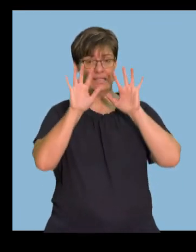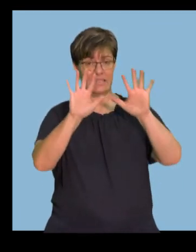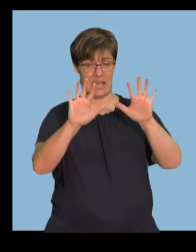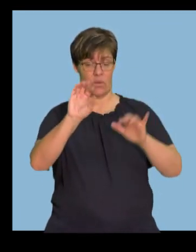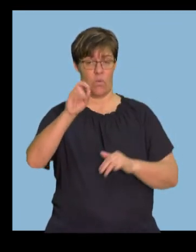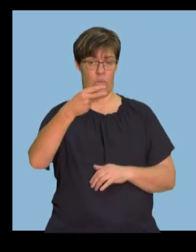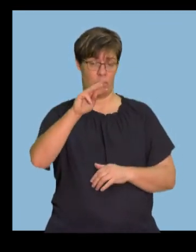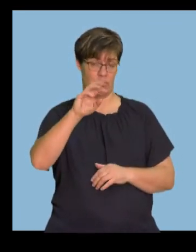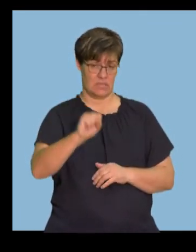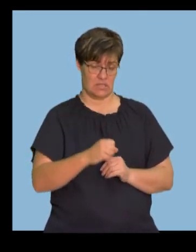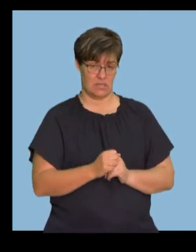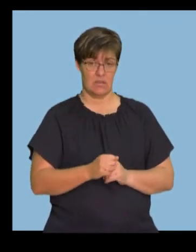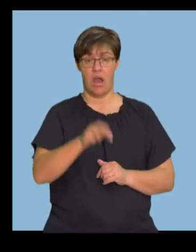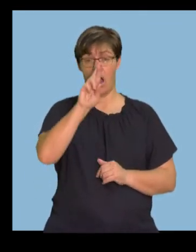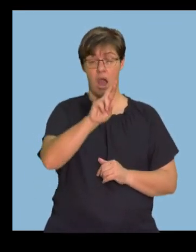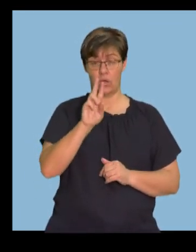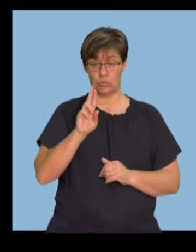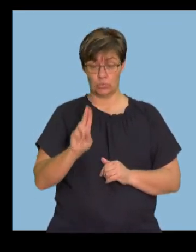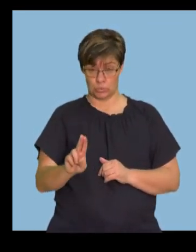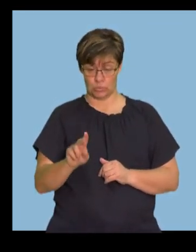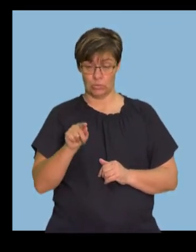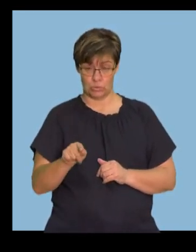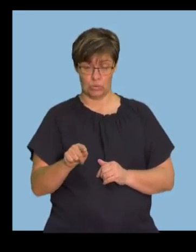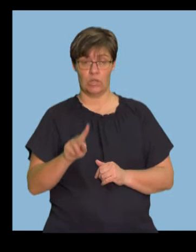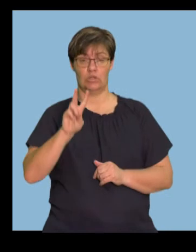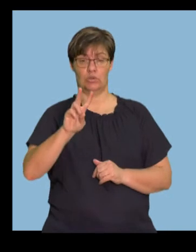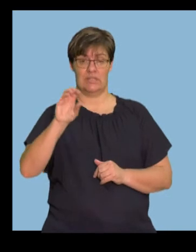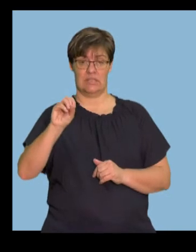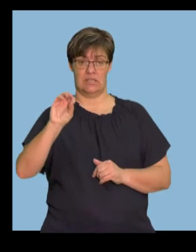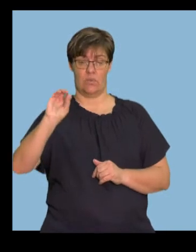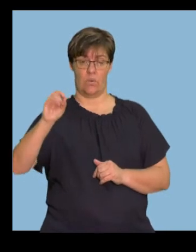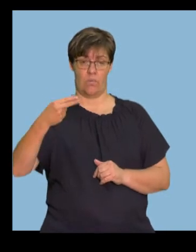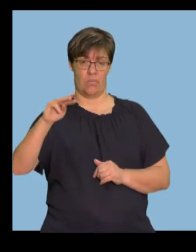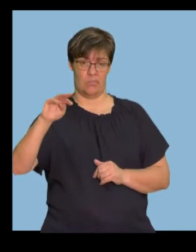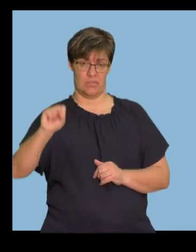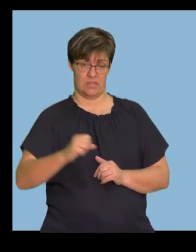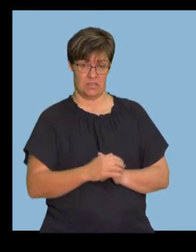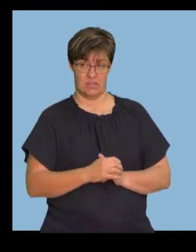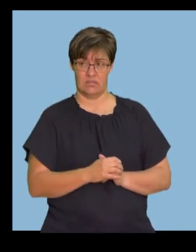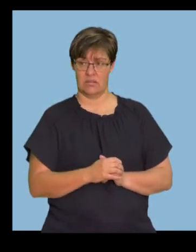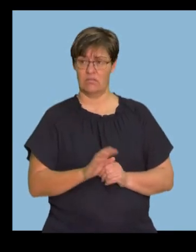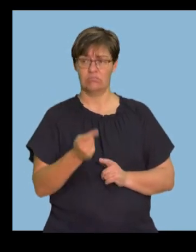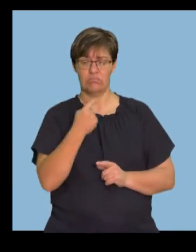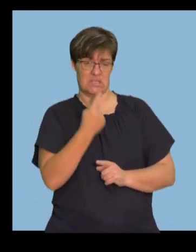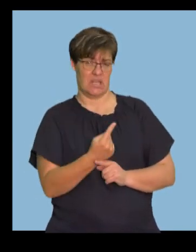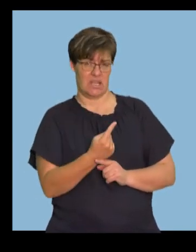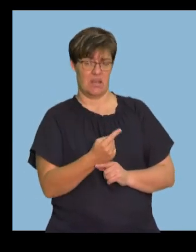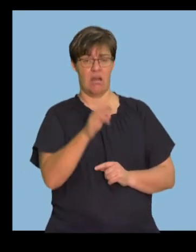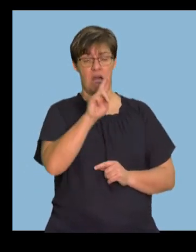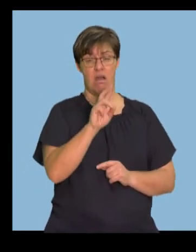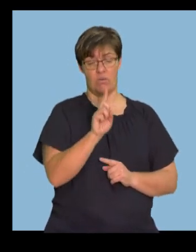ohms, okay? While R2 is equals to 20 ohms. This is what we meant when we